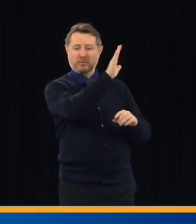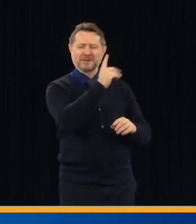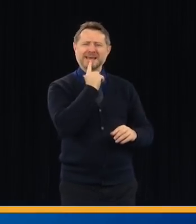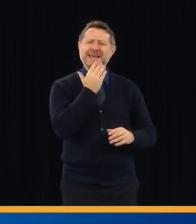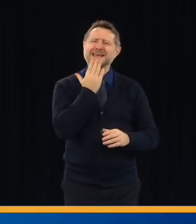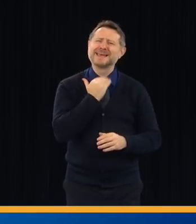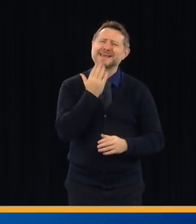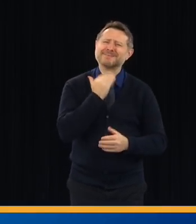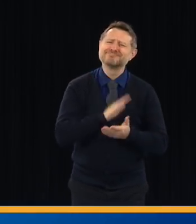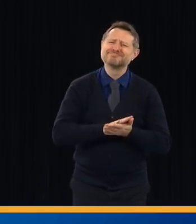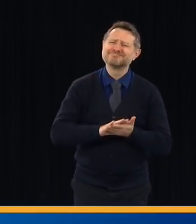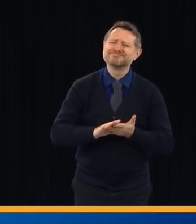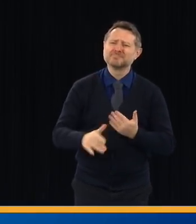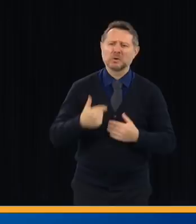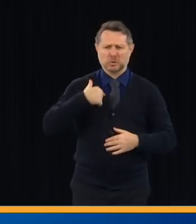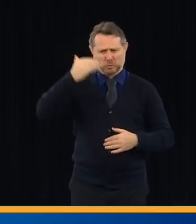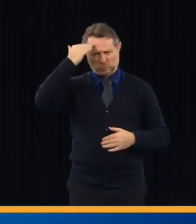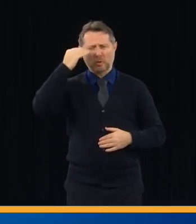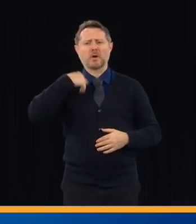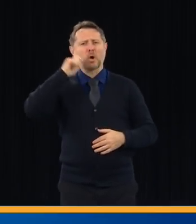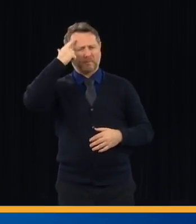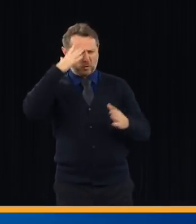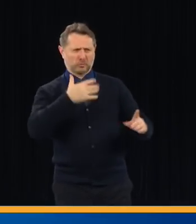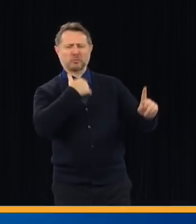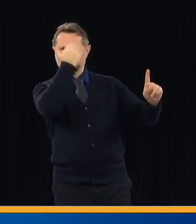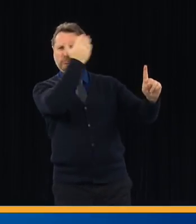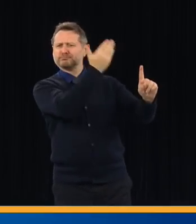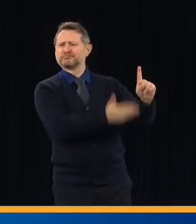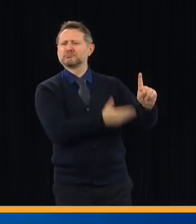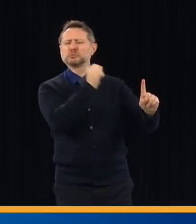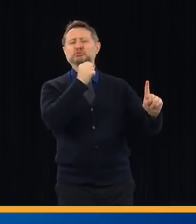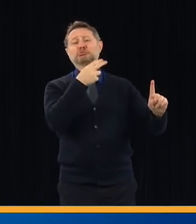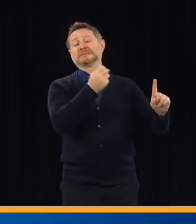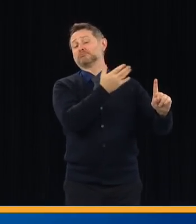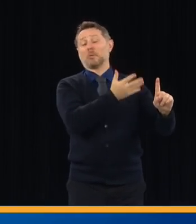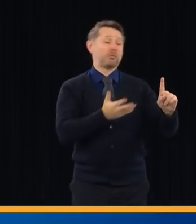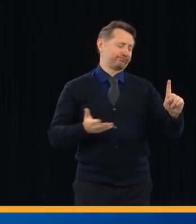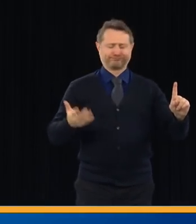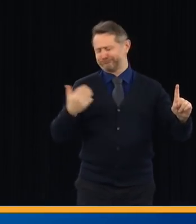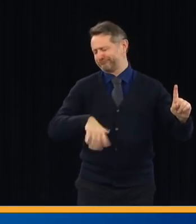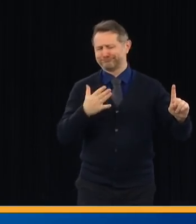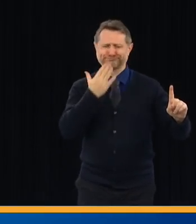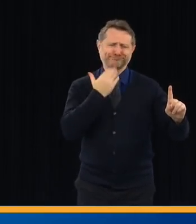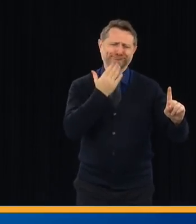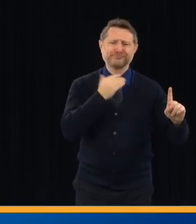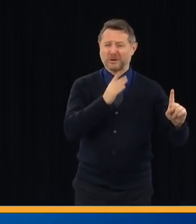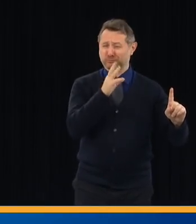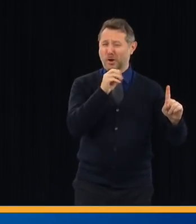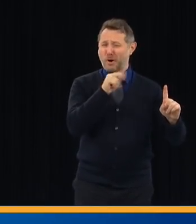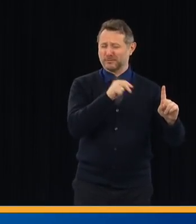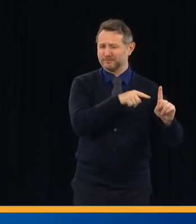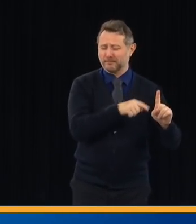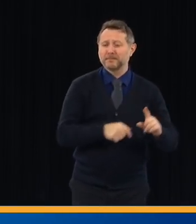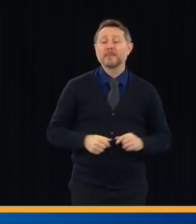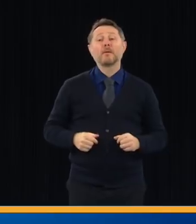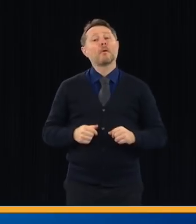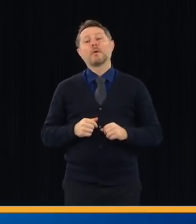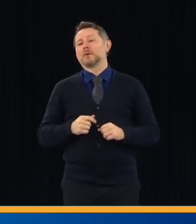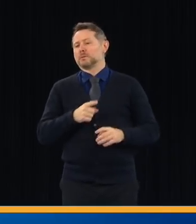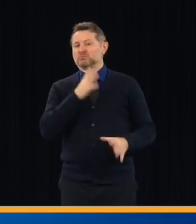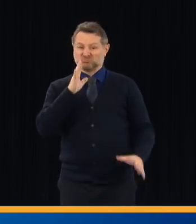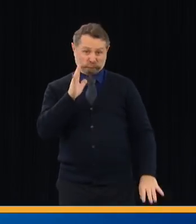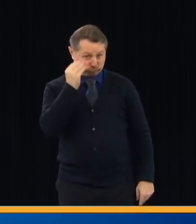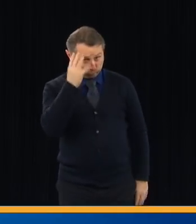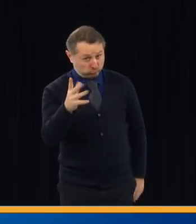I know Governor Brown, and she is a kind person. But it's also smart from the point of view of